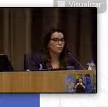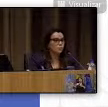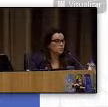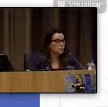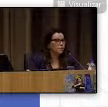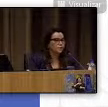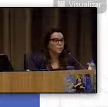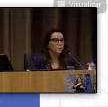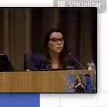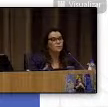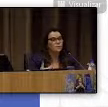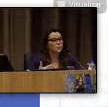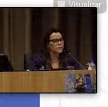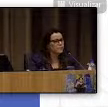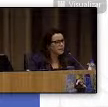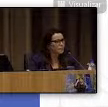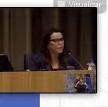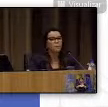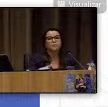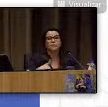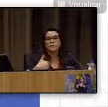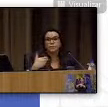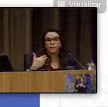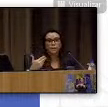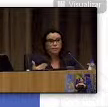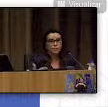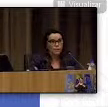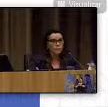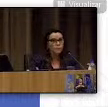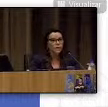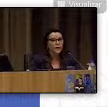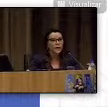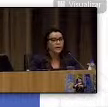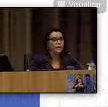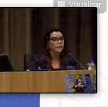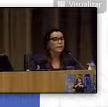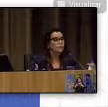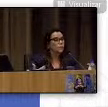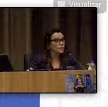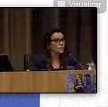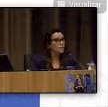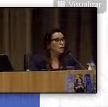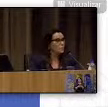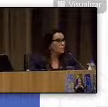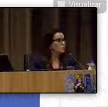people. We didn't have a lot of human resources,